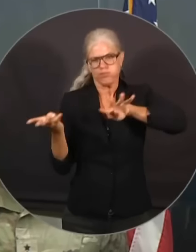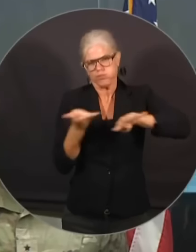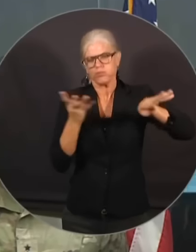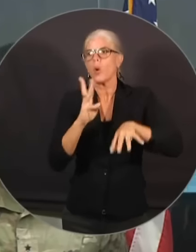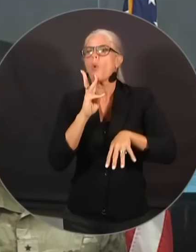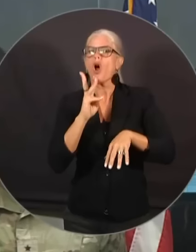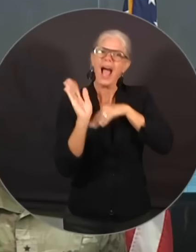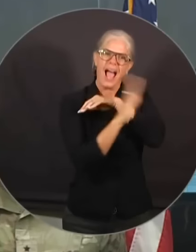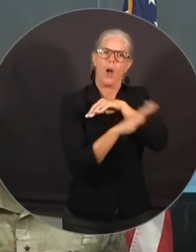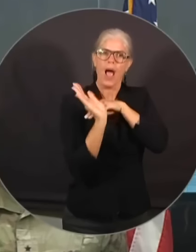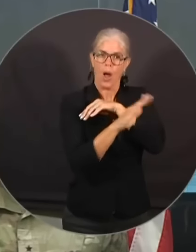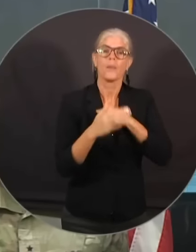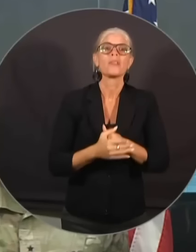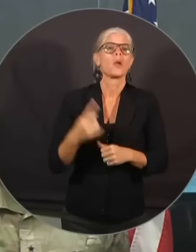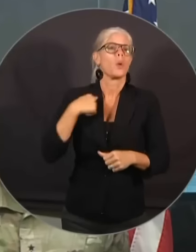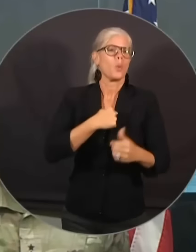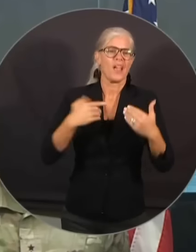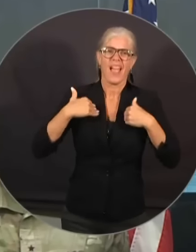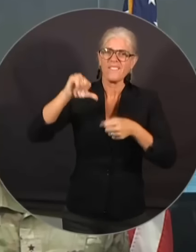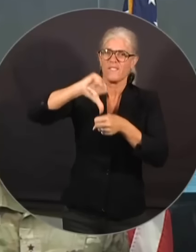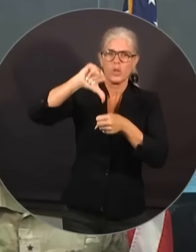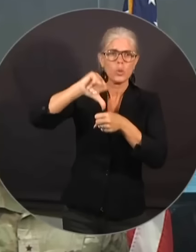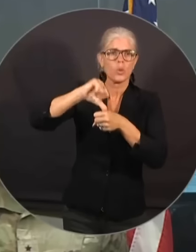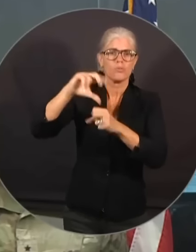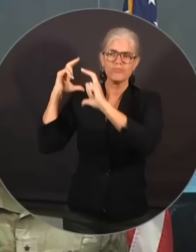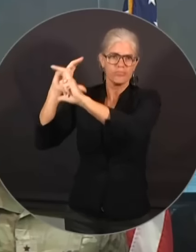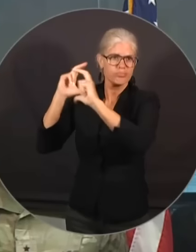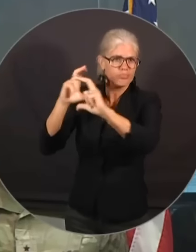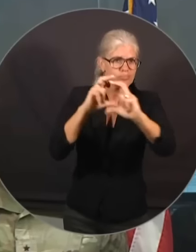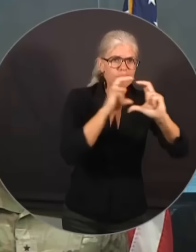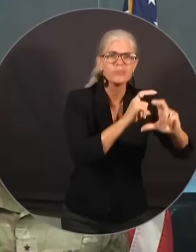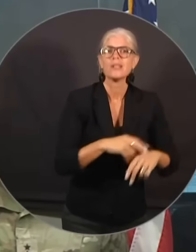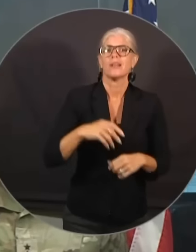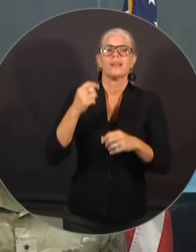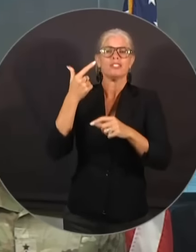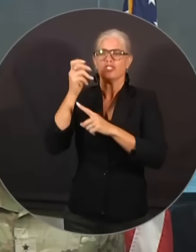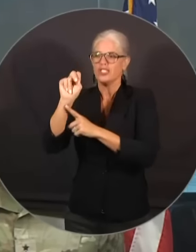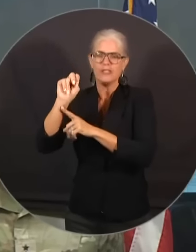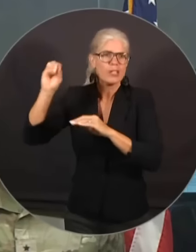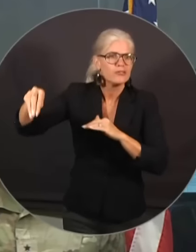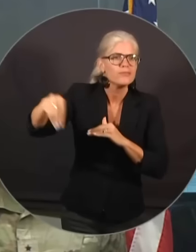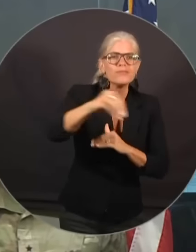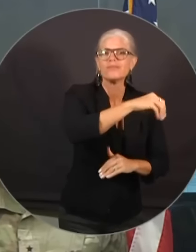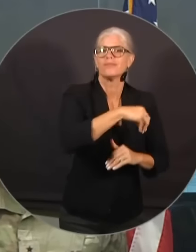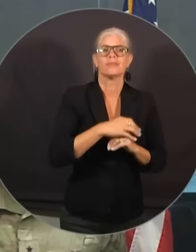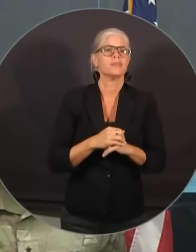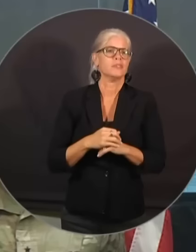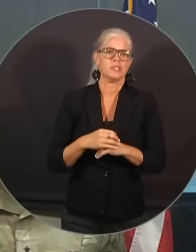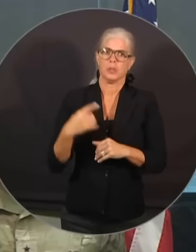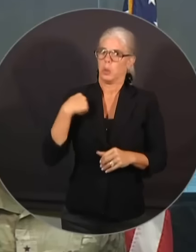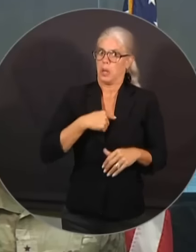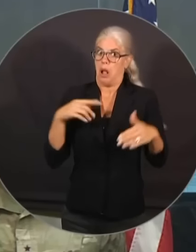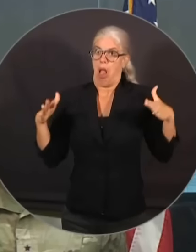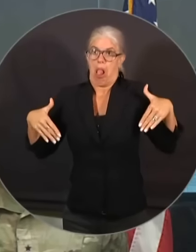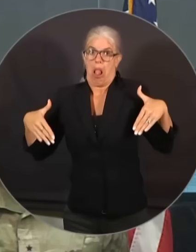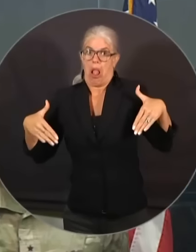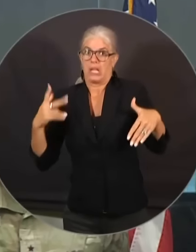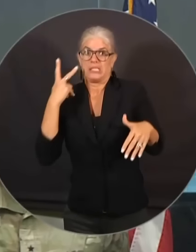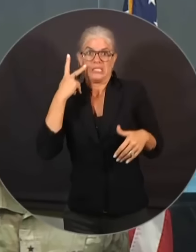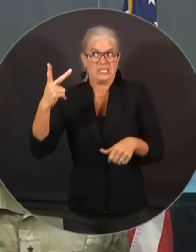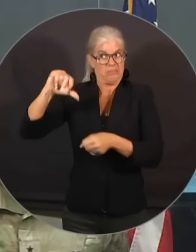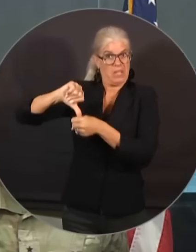fuel mission, even though we've sent the generators to the stations. We haven't necessarily seen fuel shortage, but you do have ports